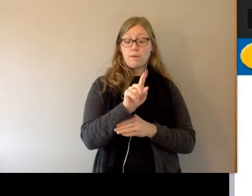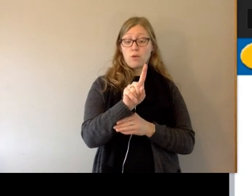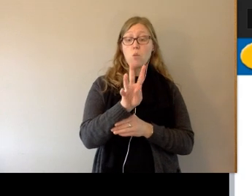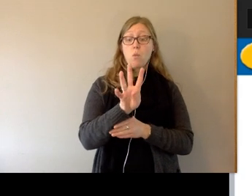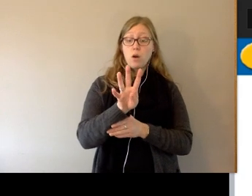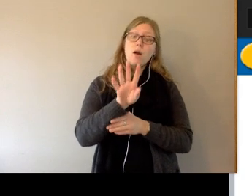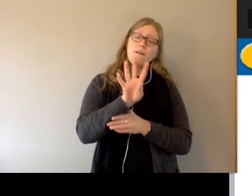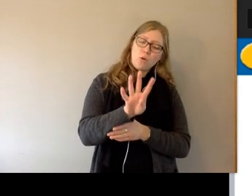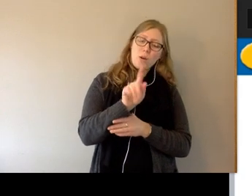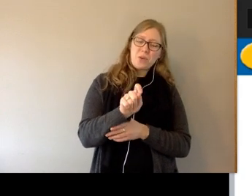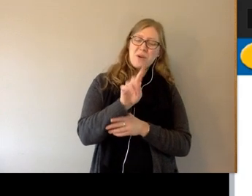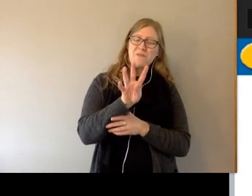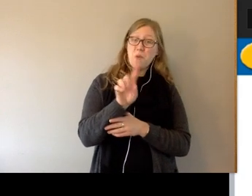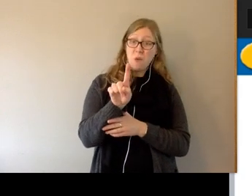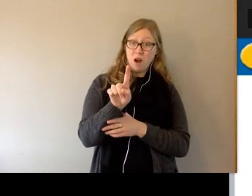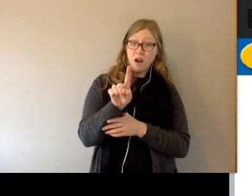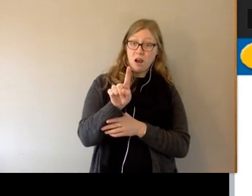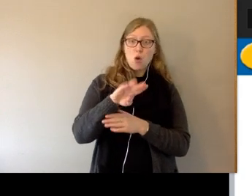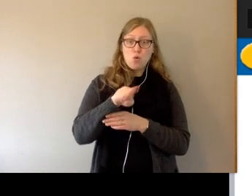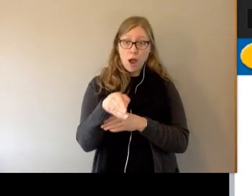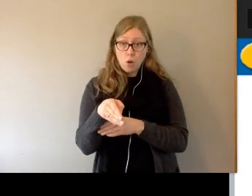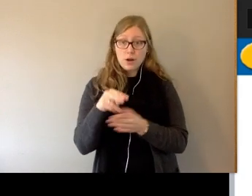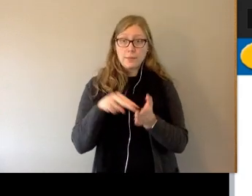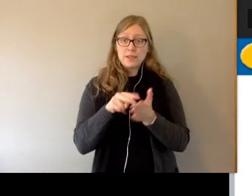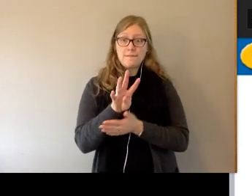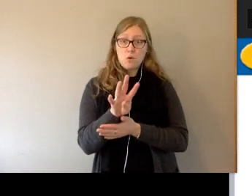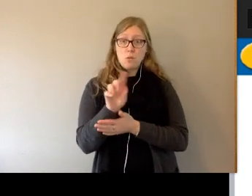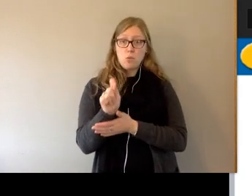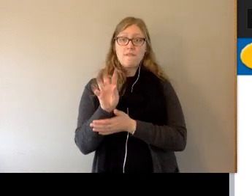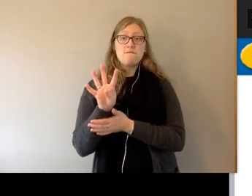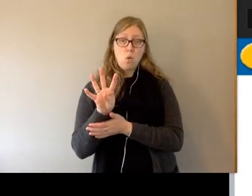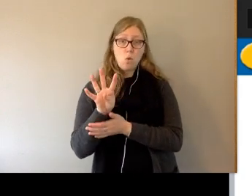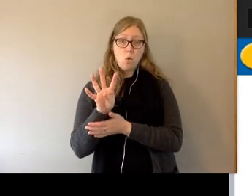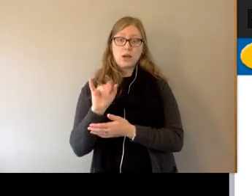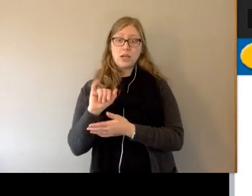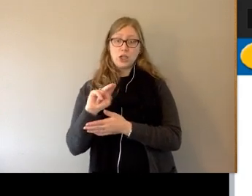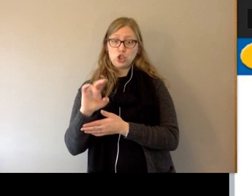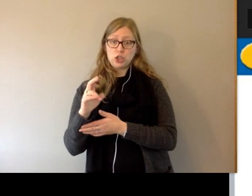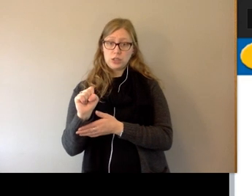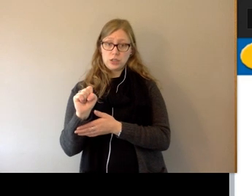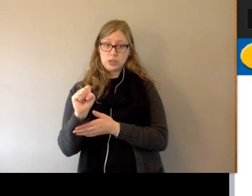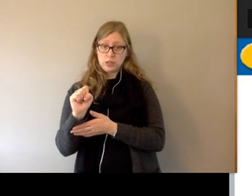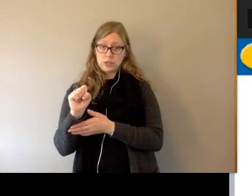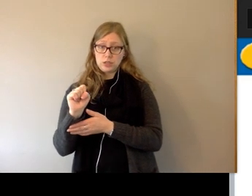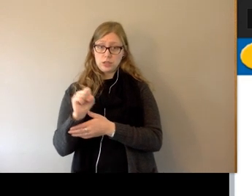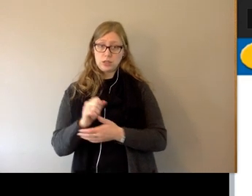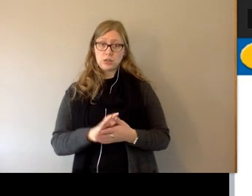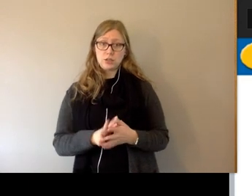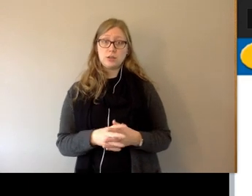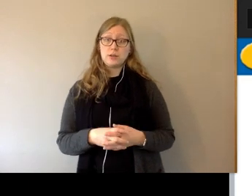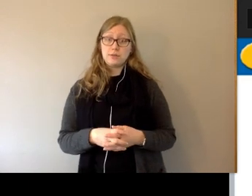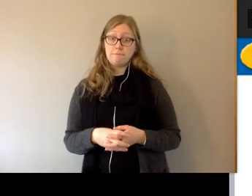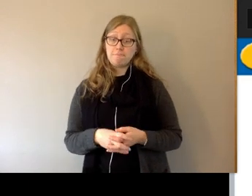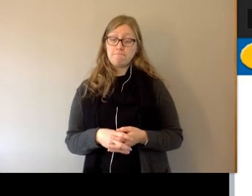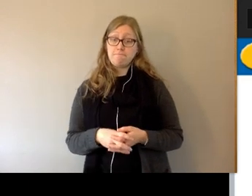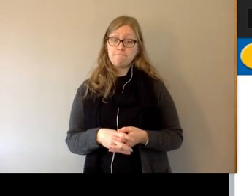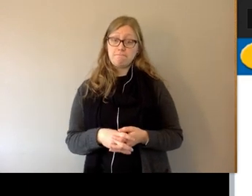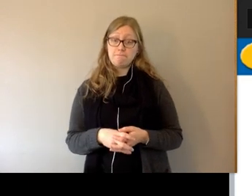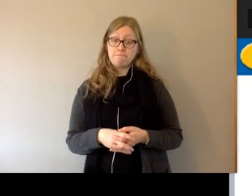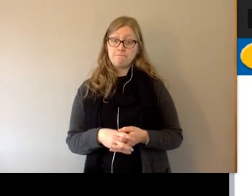going to be 4.4 inches. And so this would be 4.4.